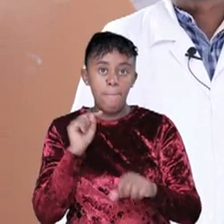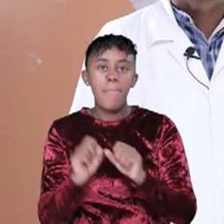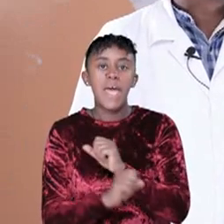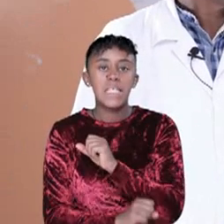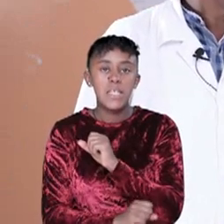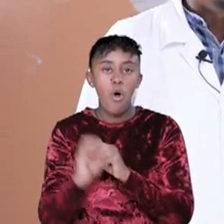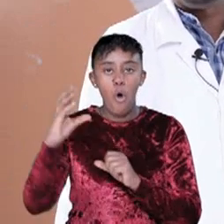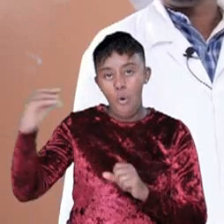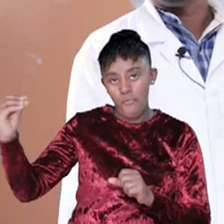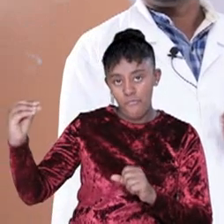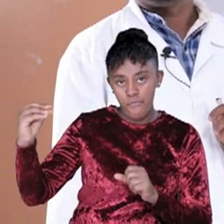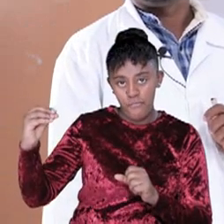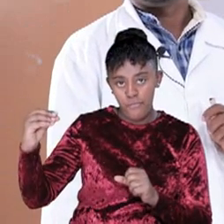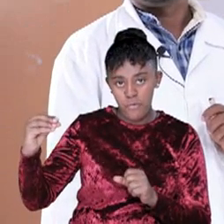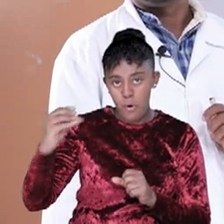is off.